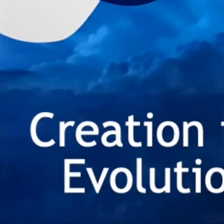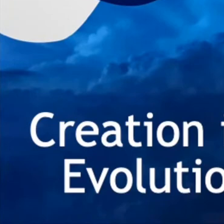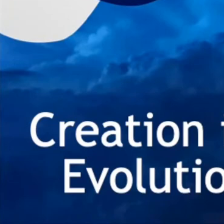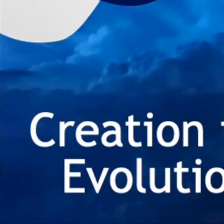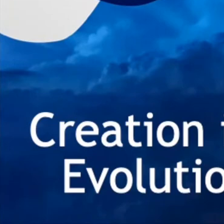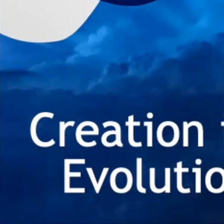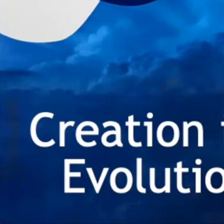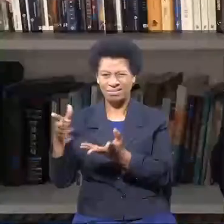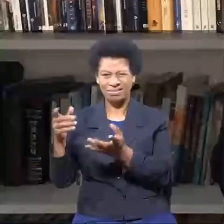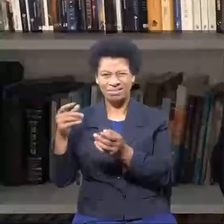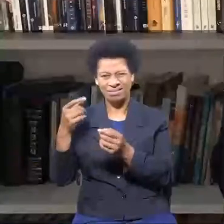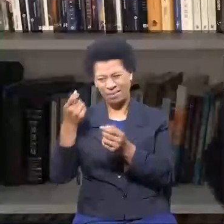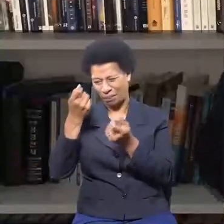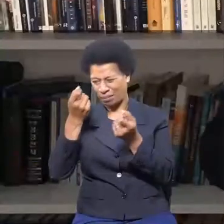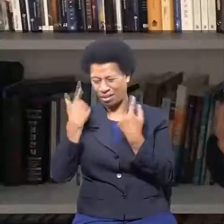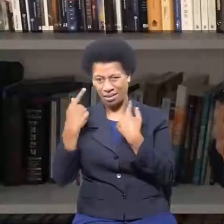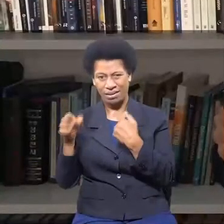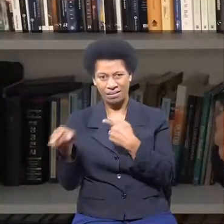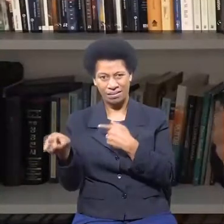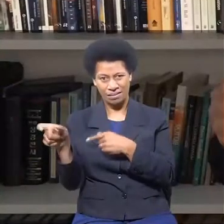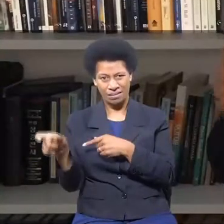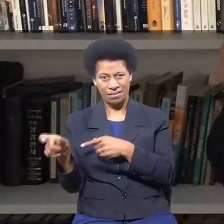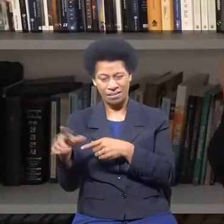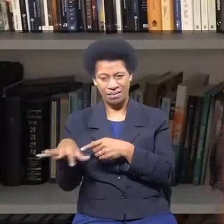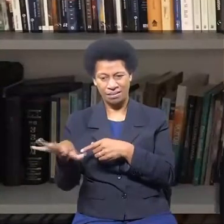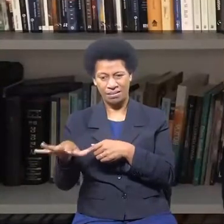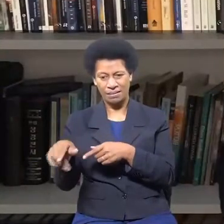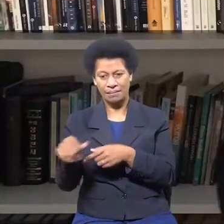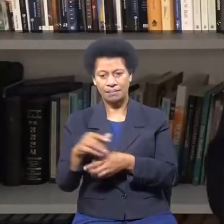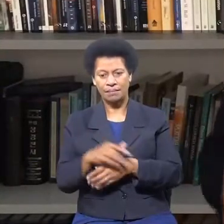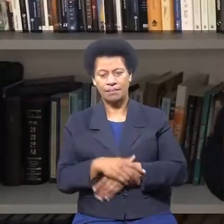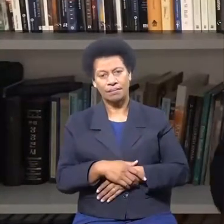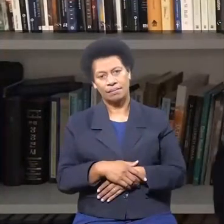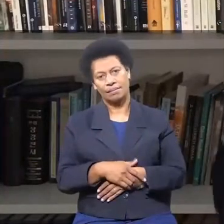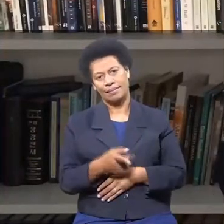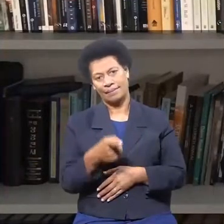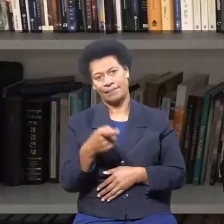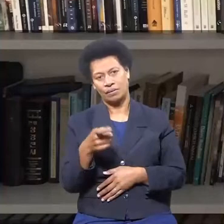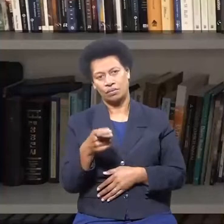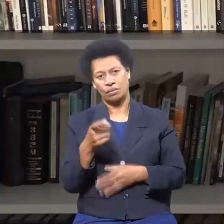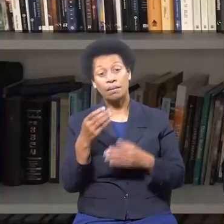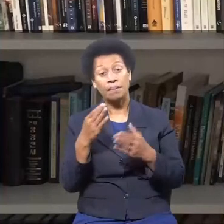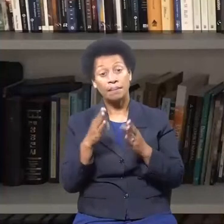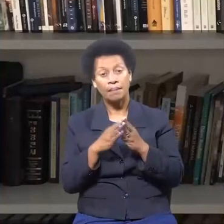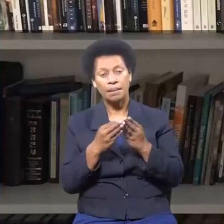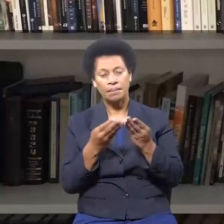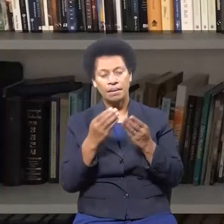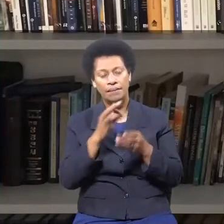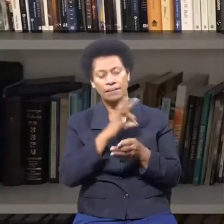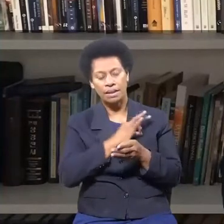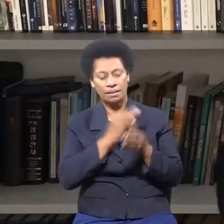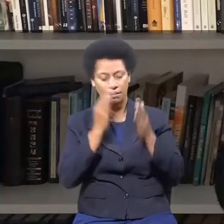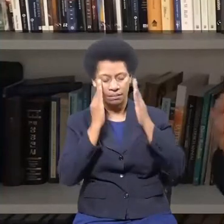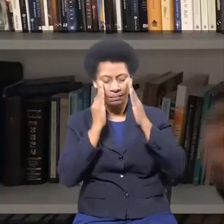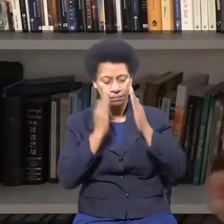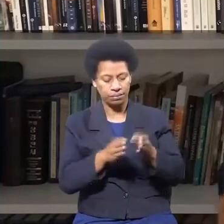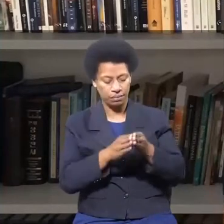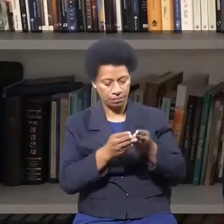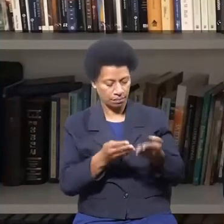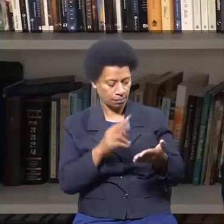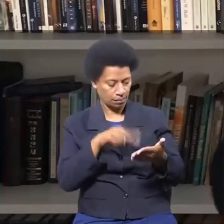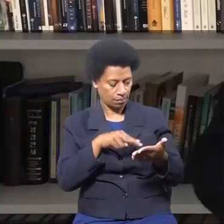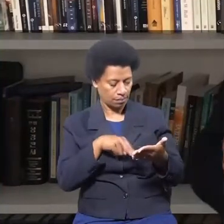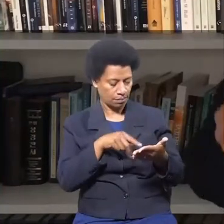make sense. And I want to just invite you to put your faith in the Bible, to trust